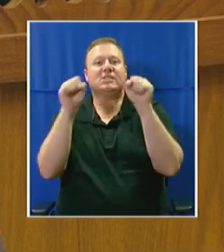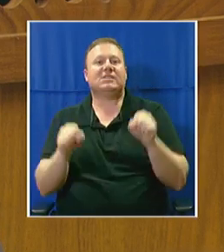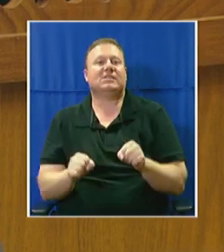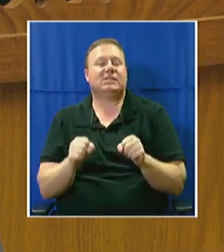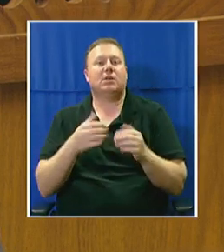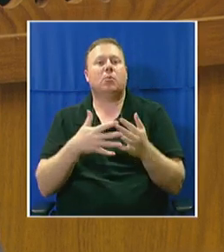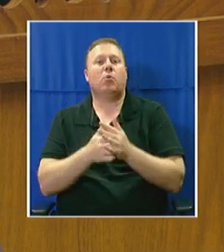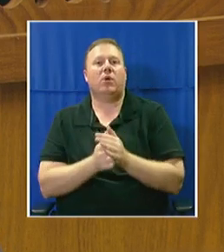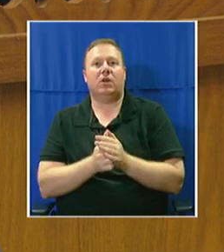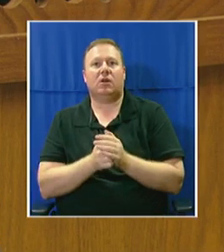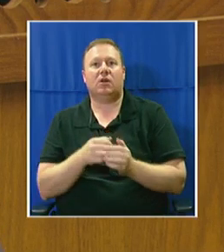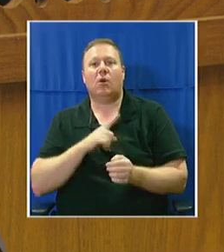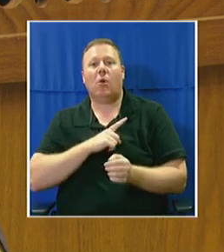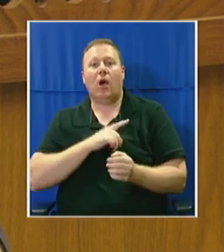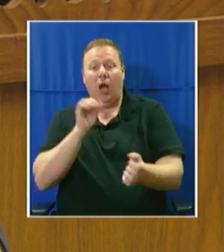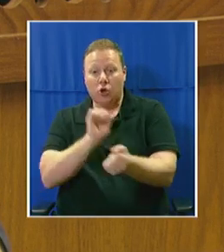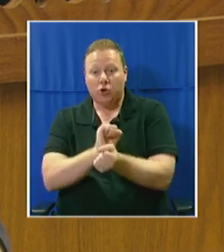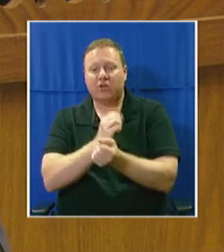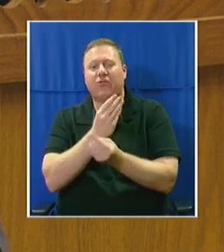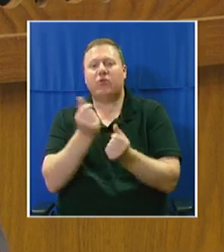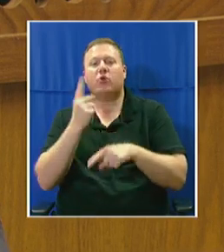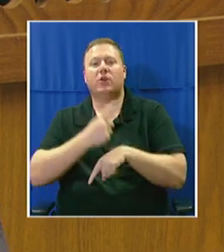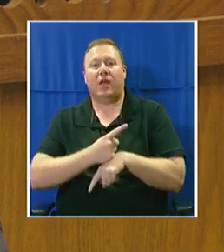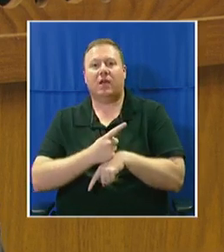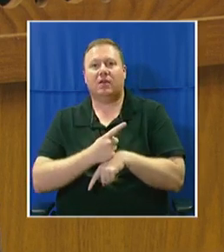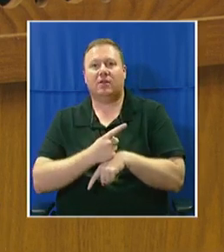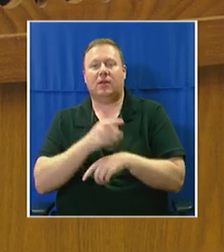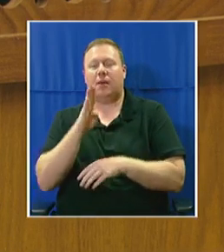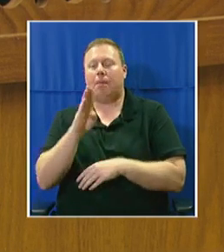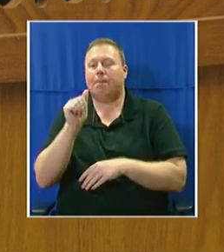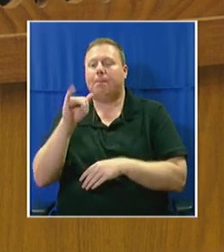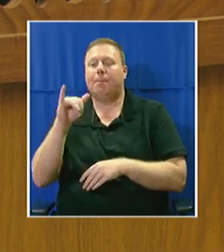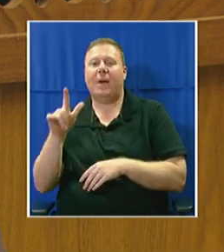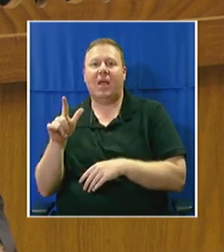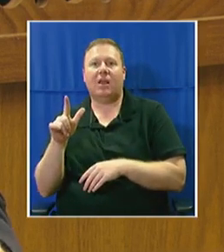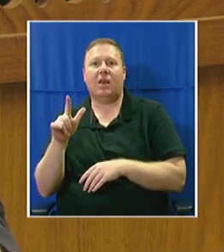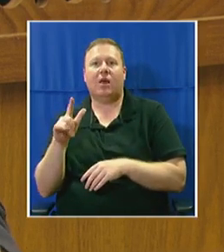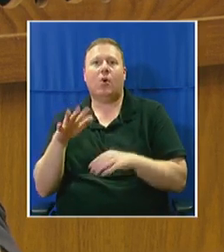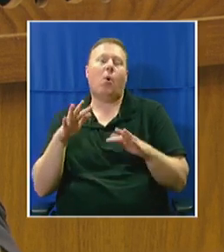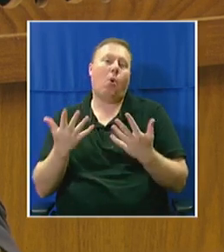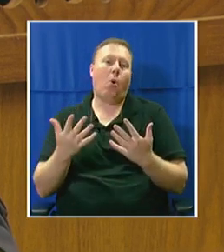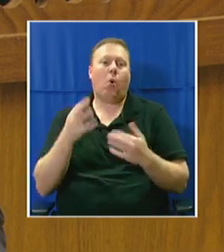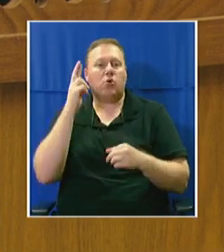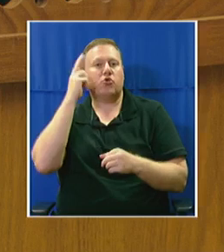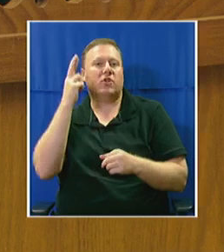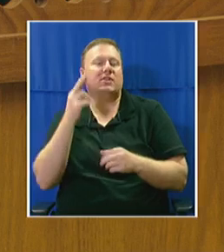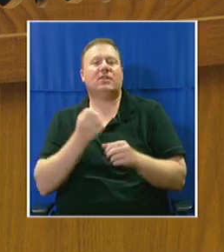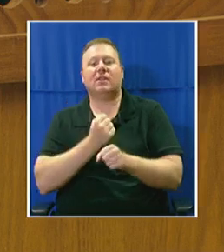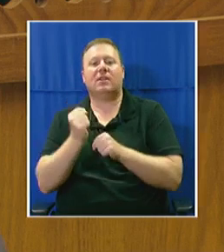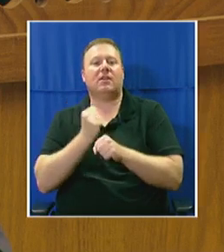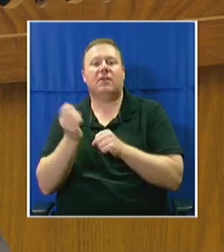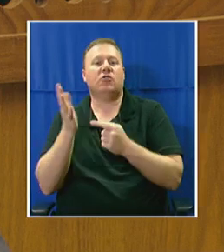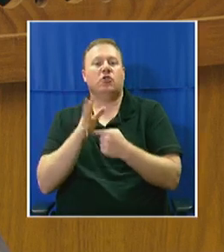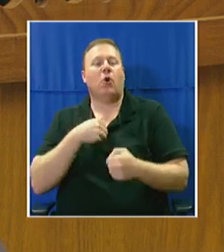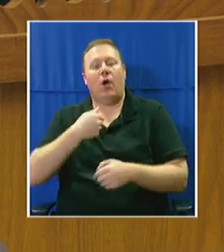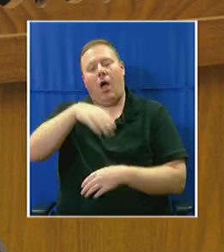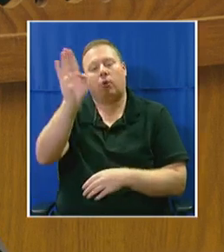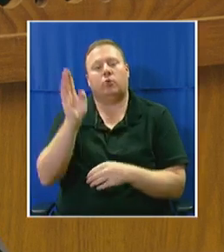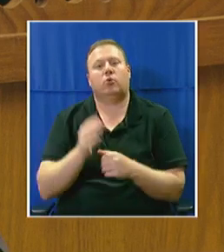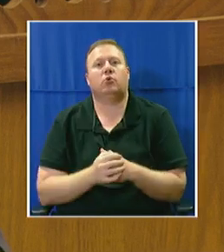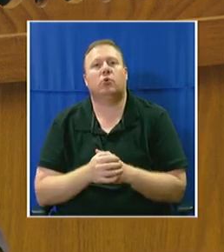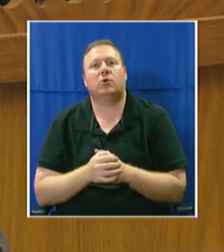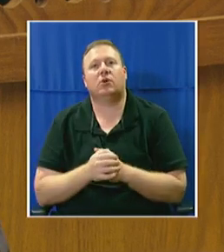atrocities one of the key reasons why we will continue to have this problem is when the law and judicial system is seen to